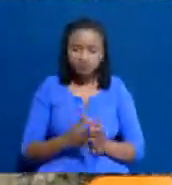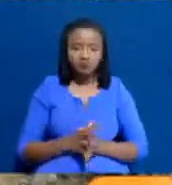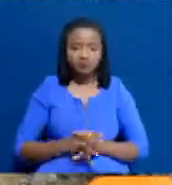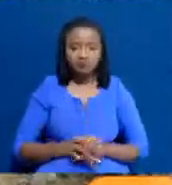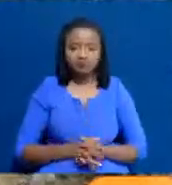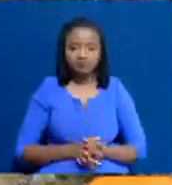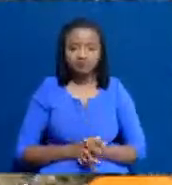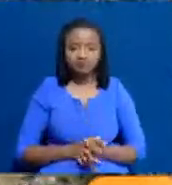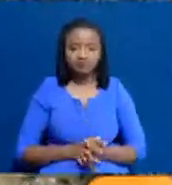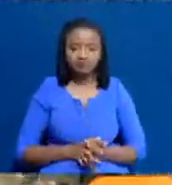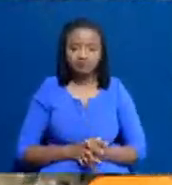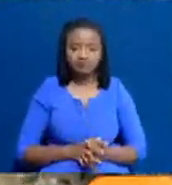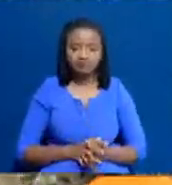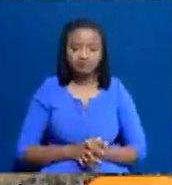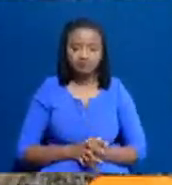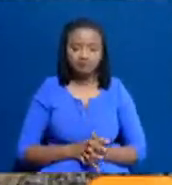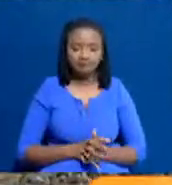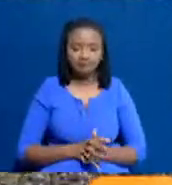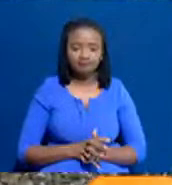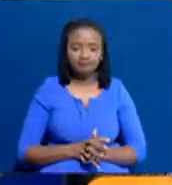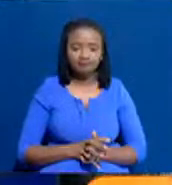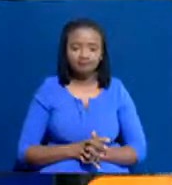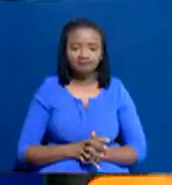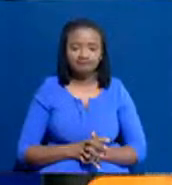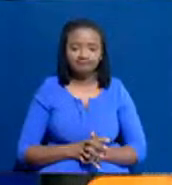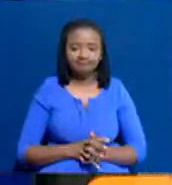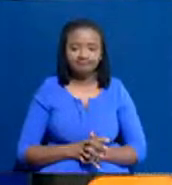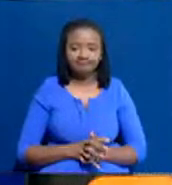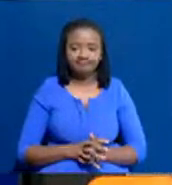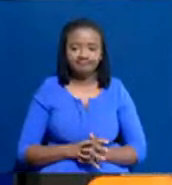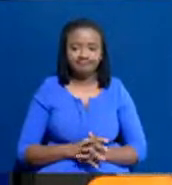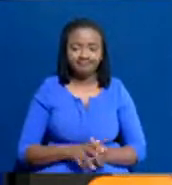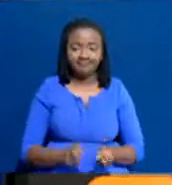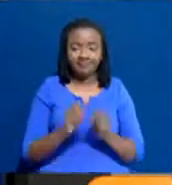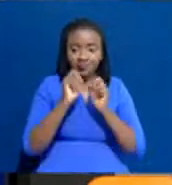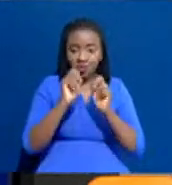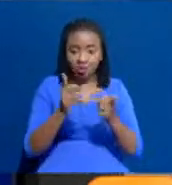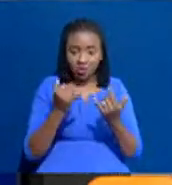2024. Miri Mwoki, Citizen TV. All right, on that note, we're going to take our first break here on